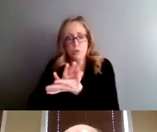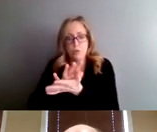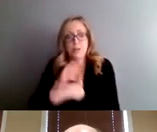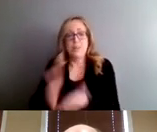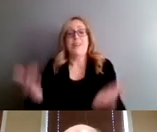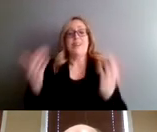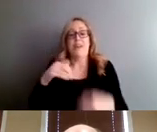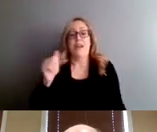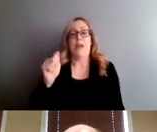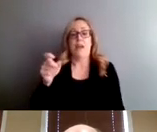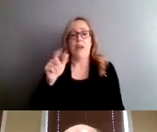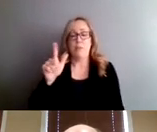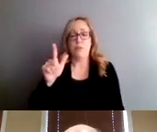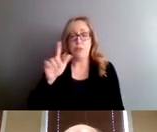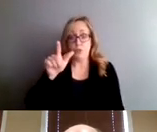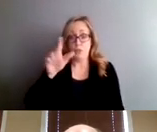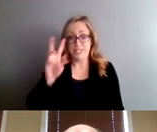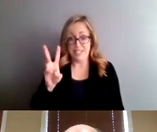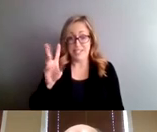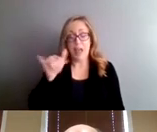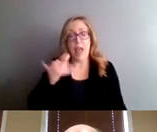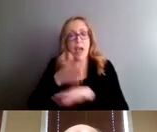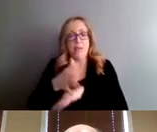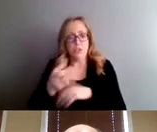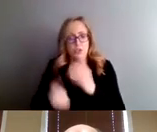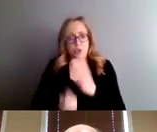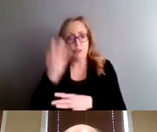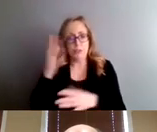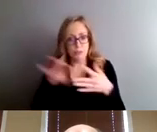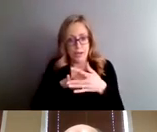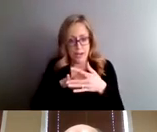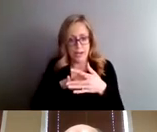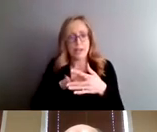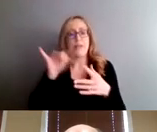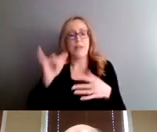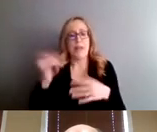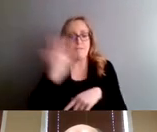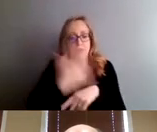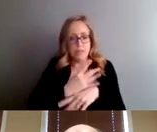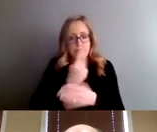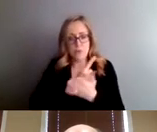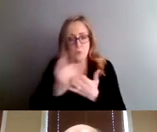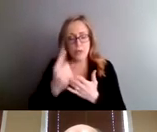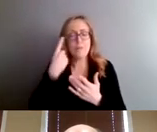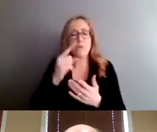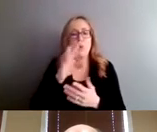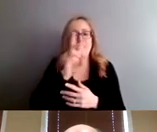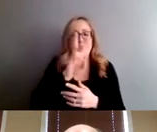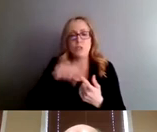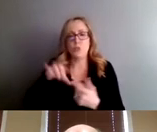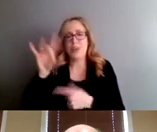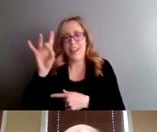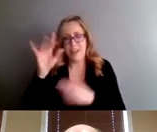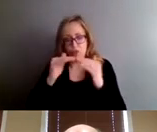April 26th, immediately following the spring break, 5 days per week, full-time for grades 6 through 8. And also